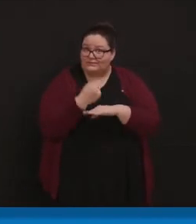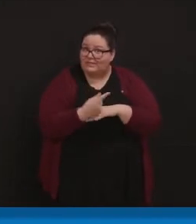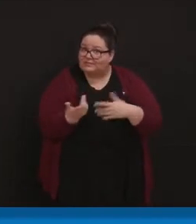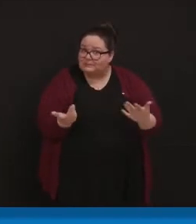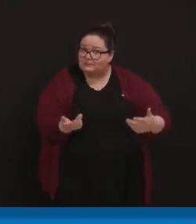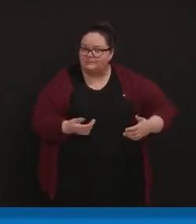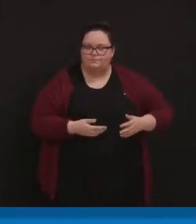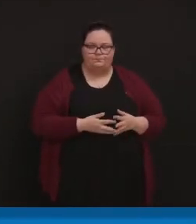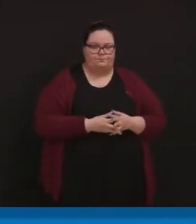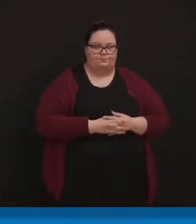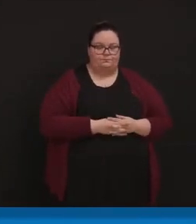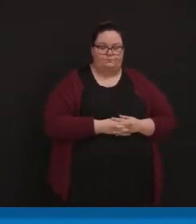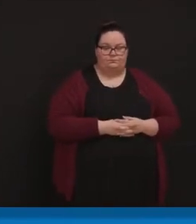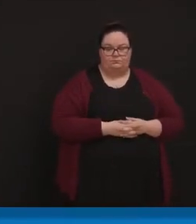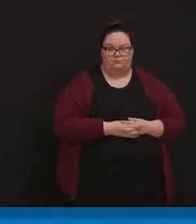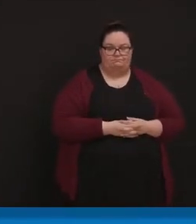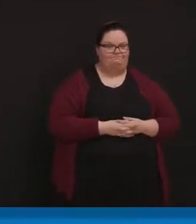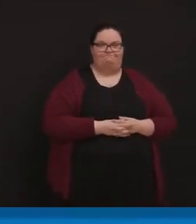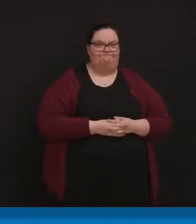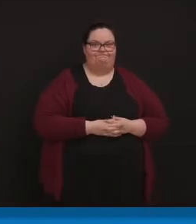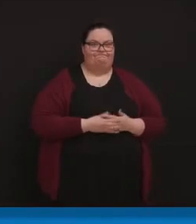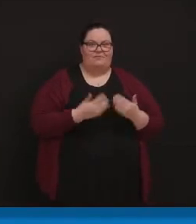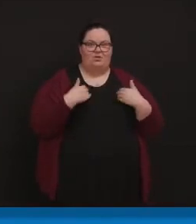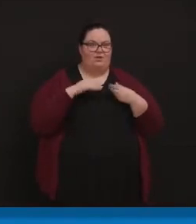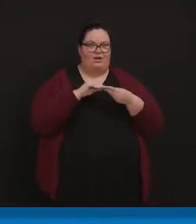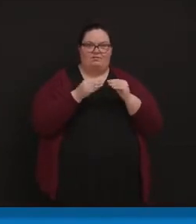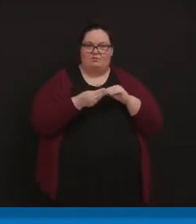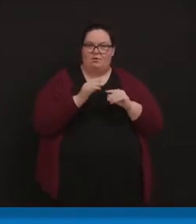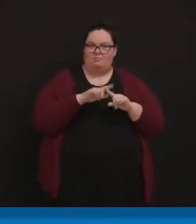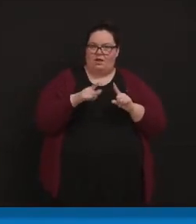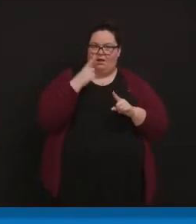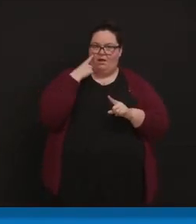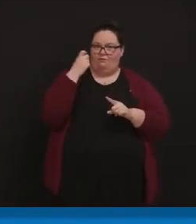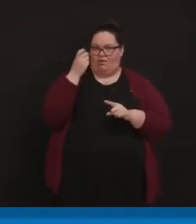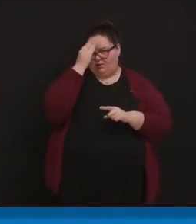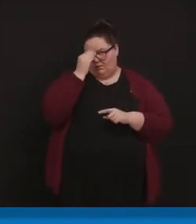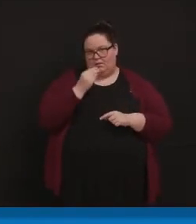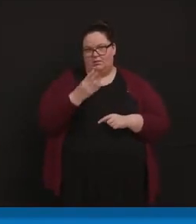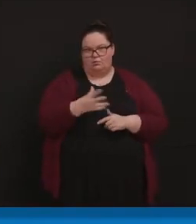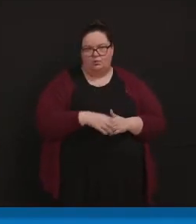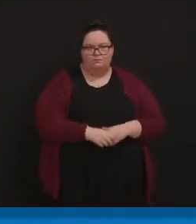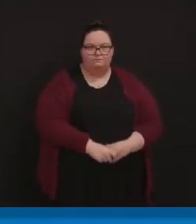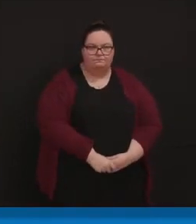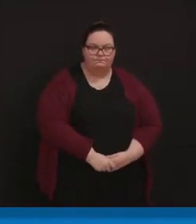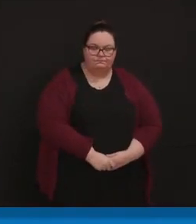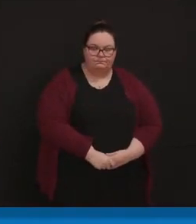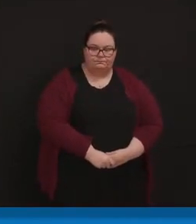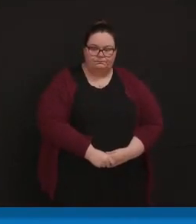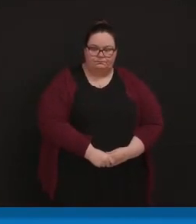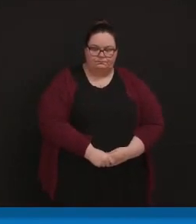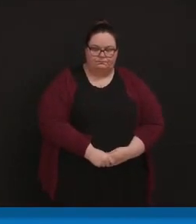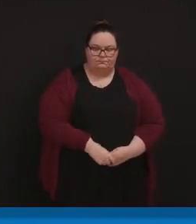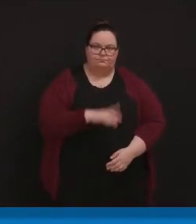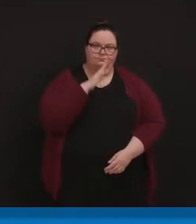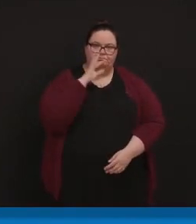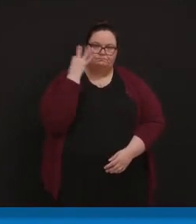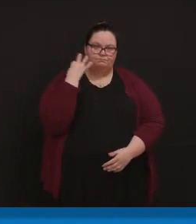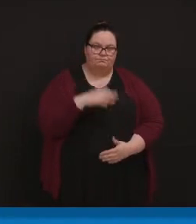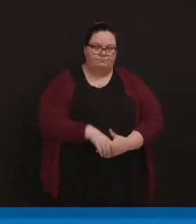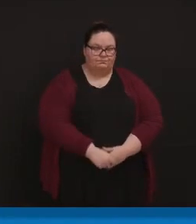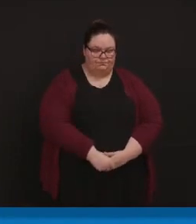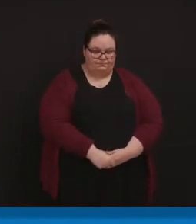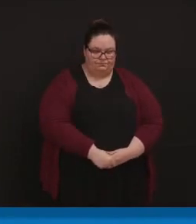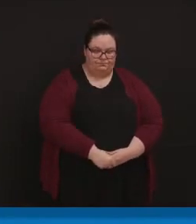days? Sure, thanks. I don't have those numbers here with me, but happy to get them as soon as possible after the press conference is done. Je n'ai pas les nombres exacts sur le nombre